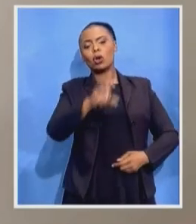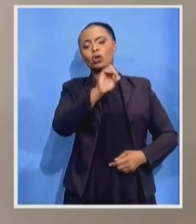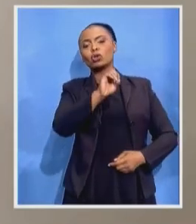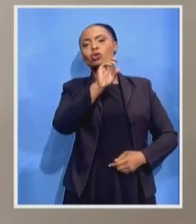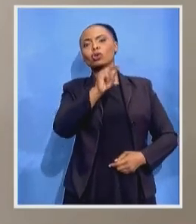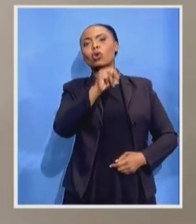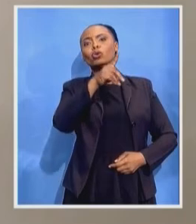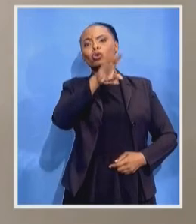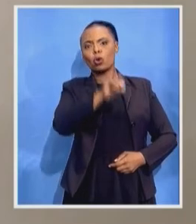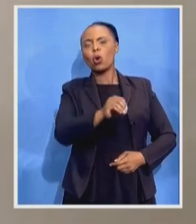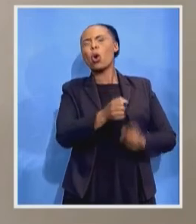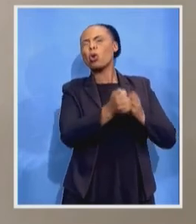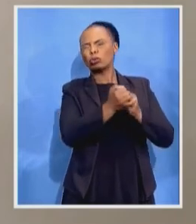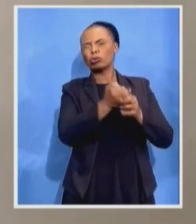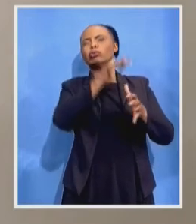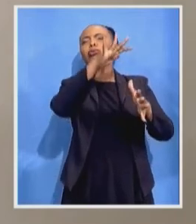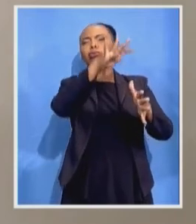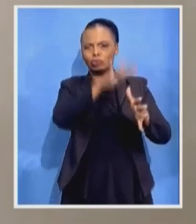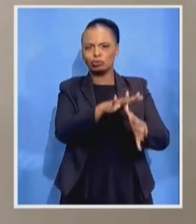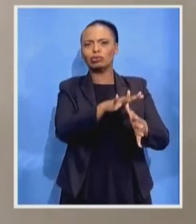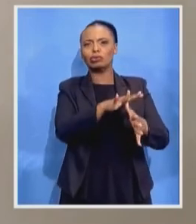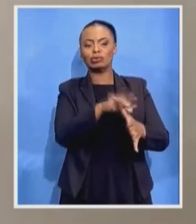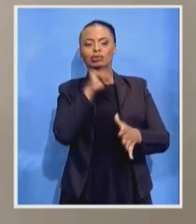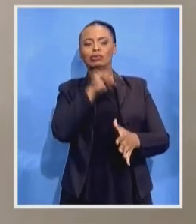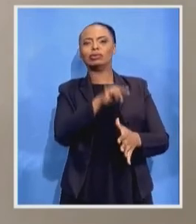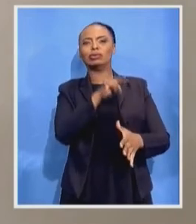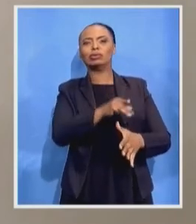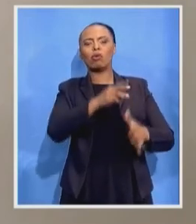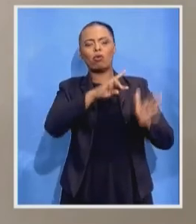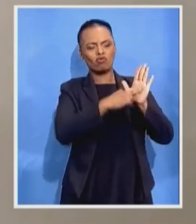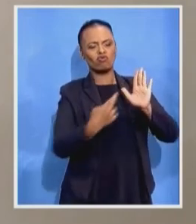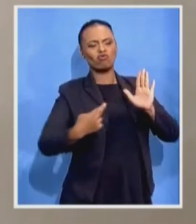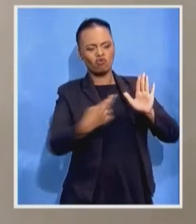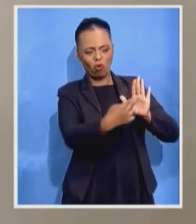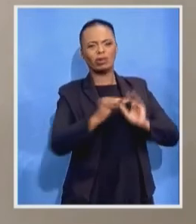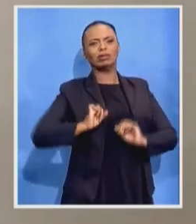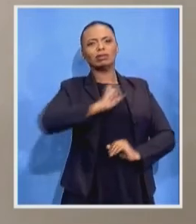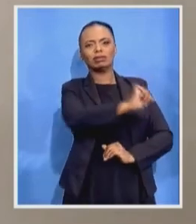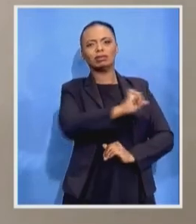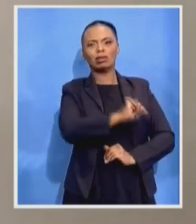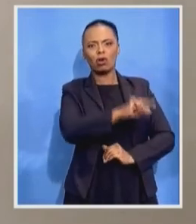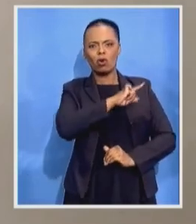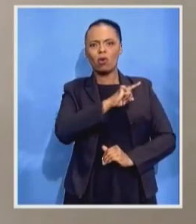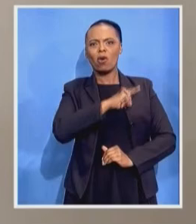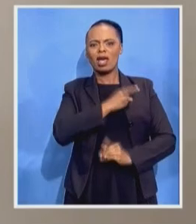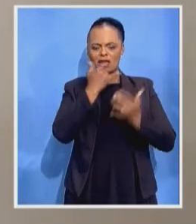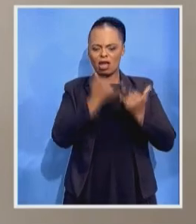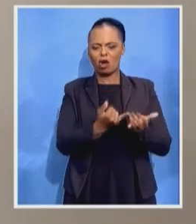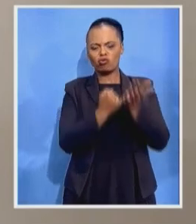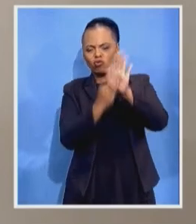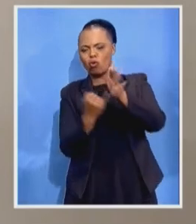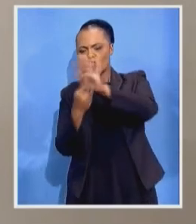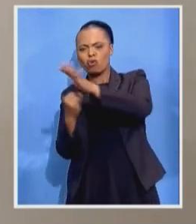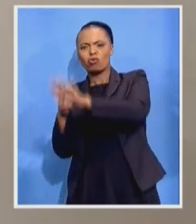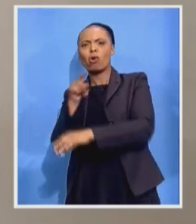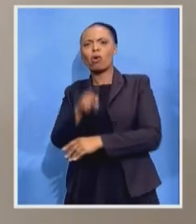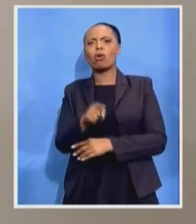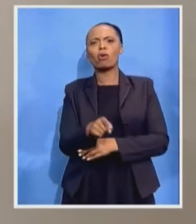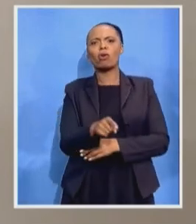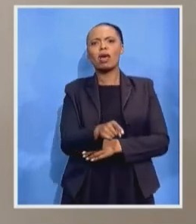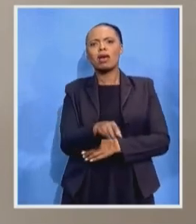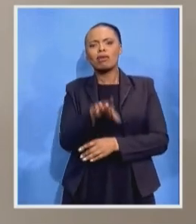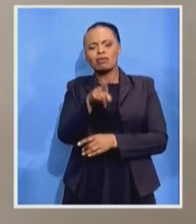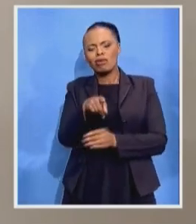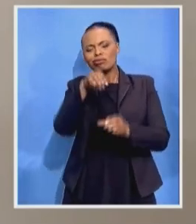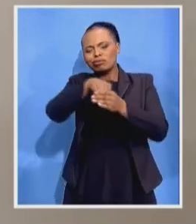restoring the moral fiber of our society, including the moral fiber of our own movement and